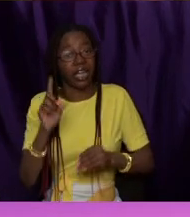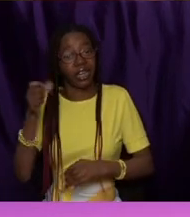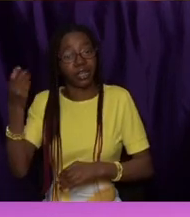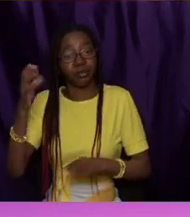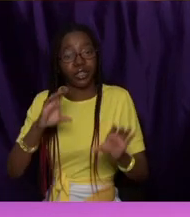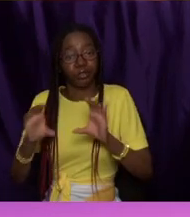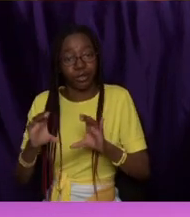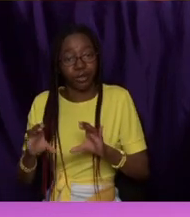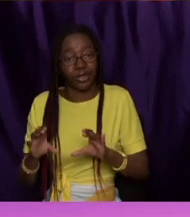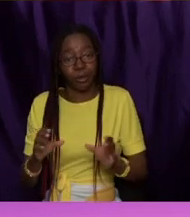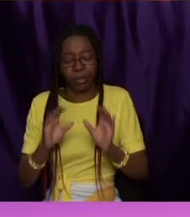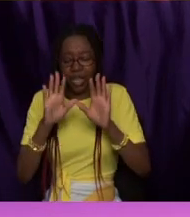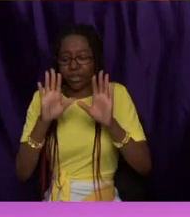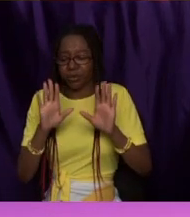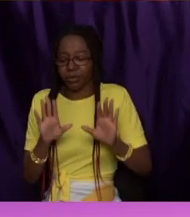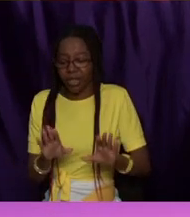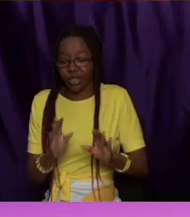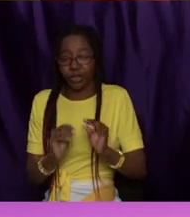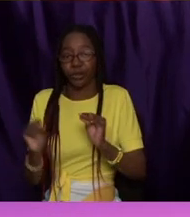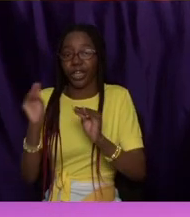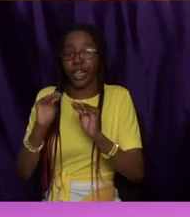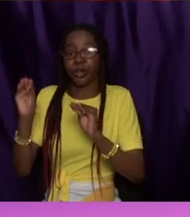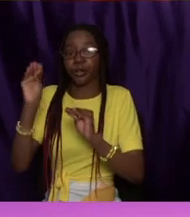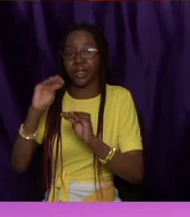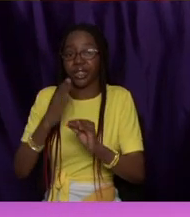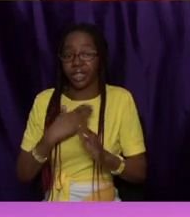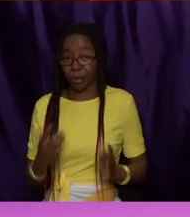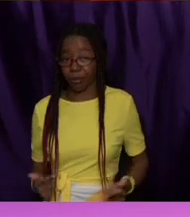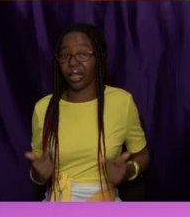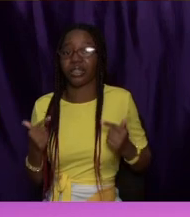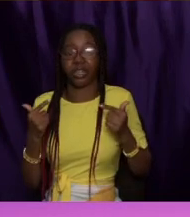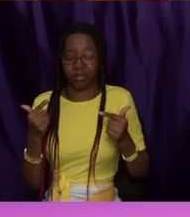some exponential multiplication. That means...